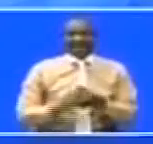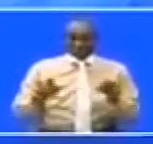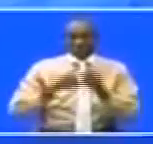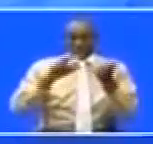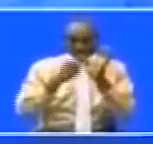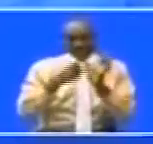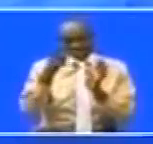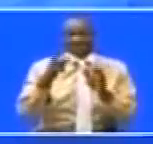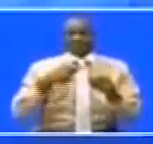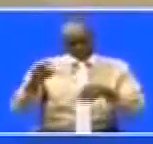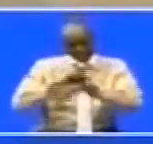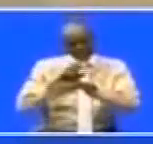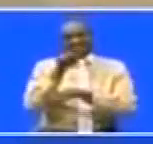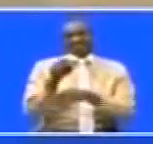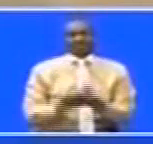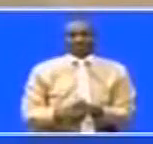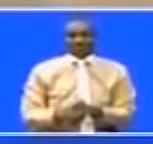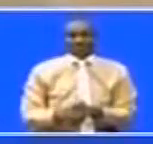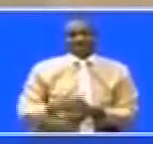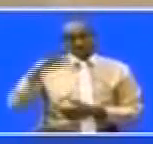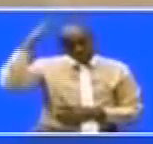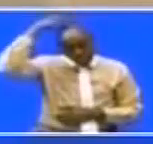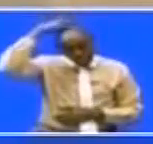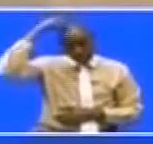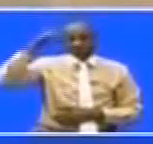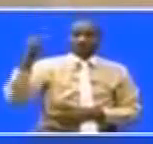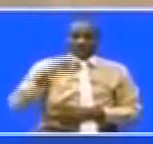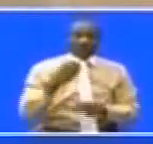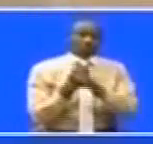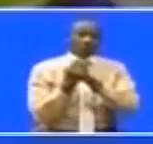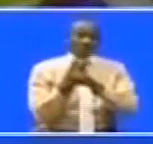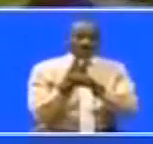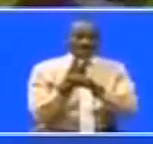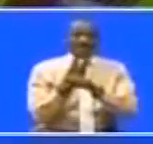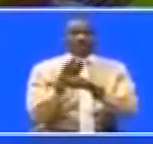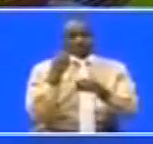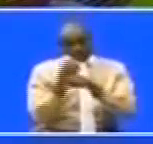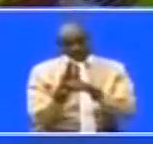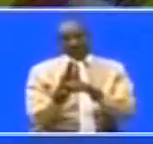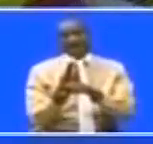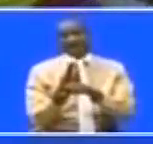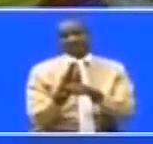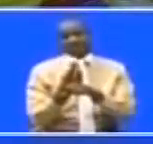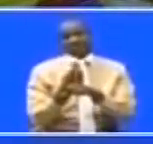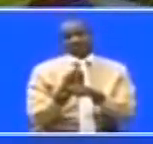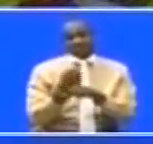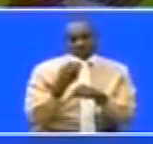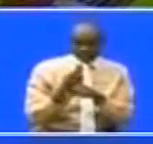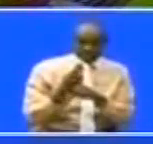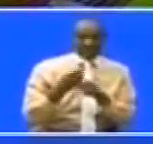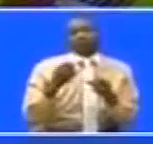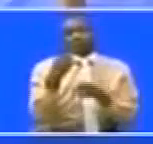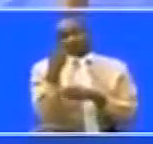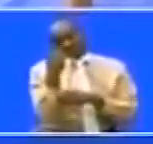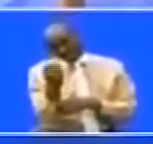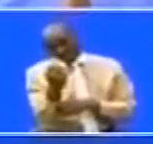the supervisor at that time. The Pontiff will be in Kenya from November the 25th to the 27th and will tour the Kangemi